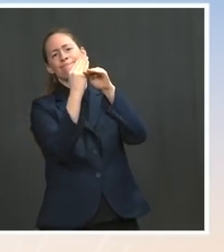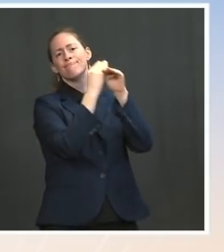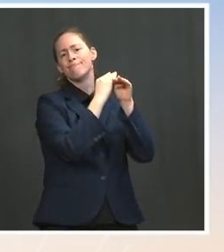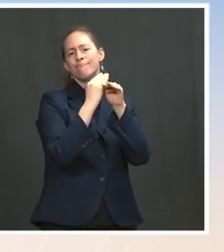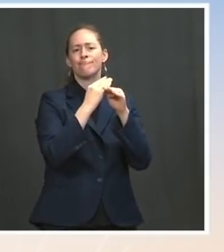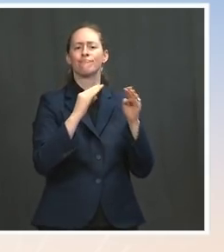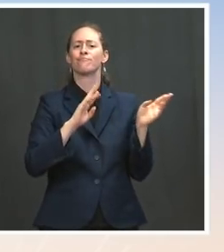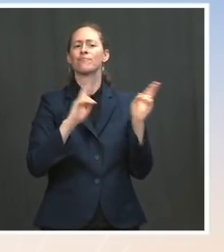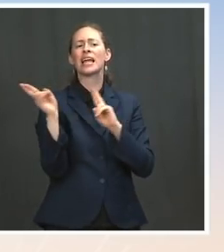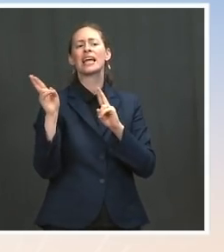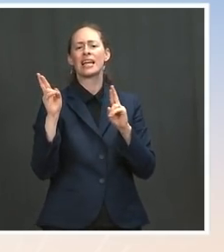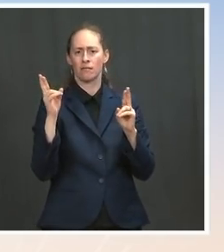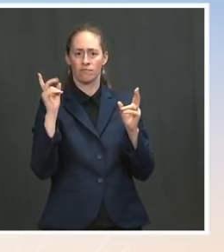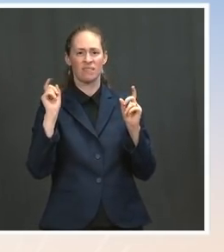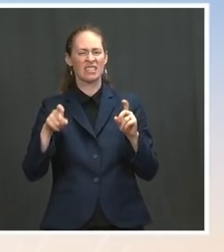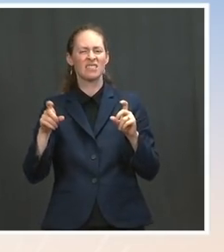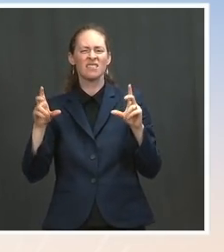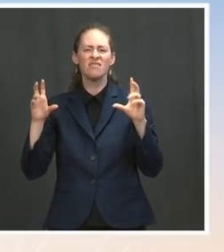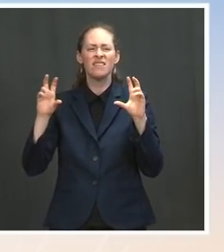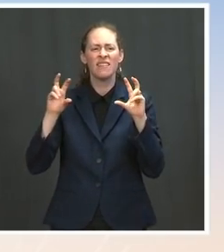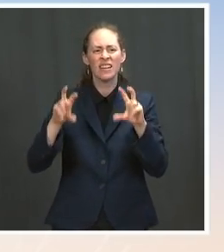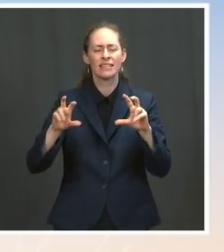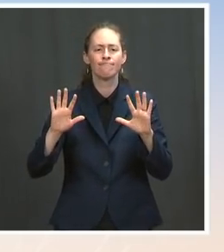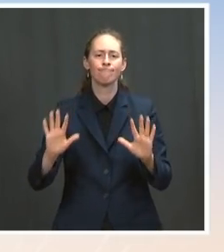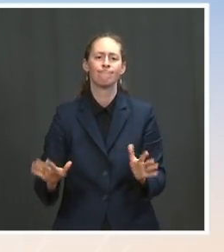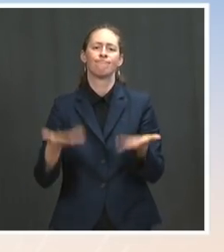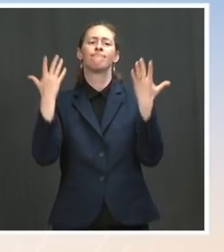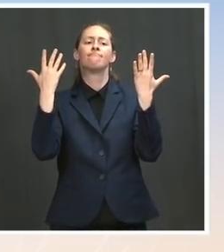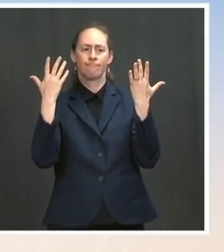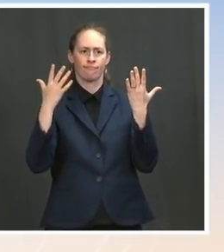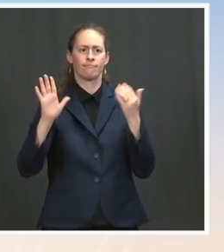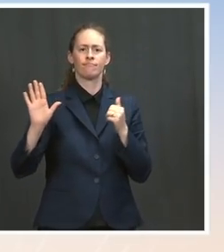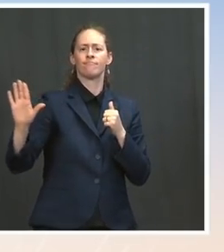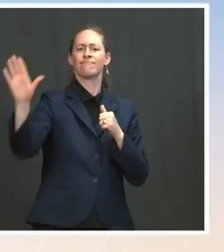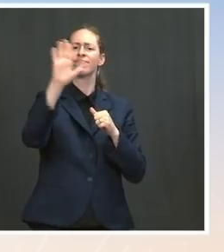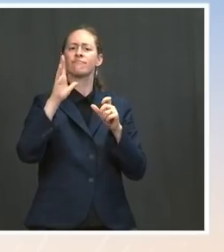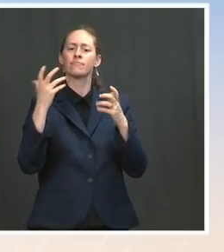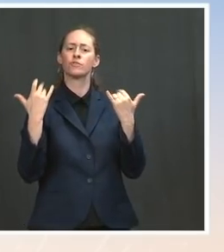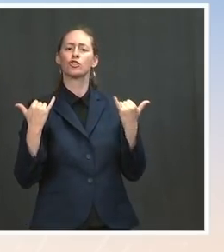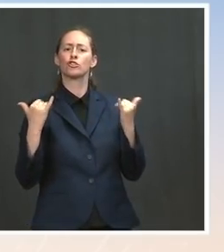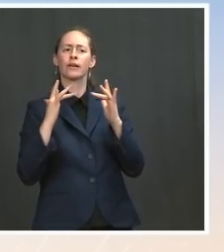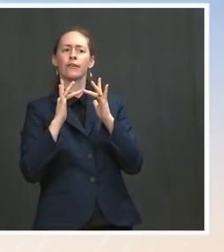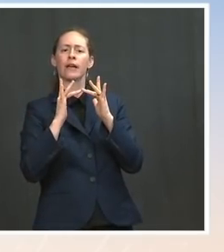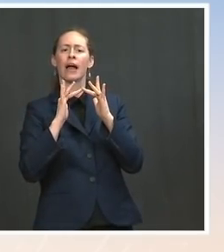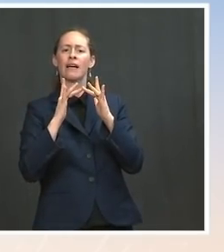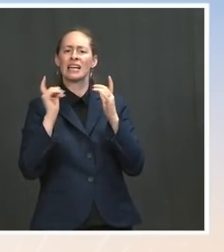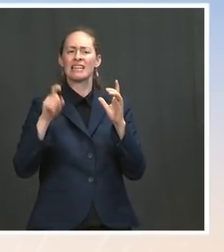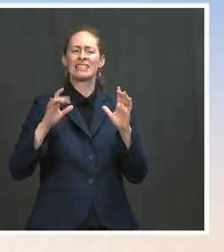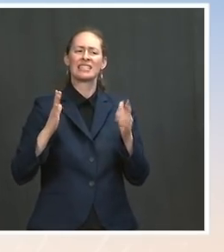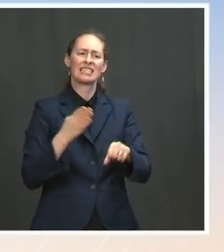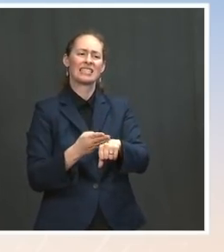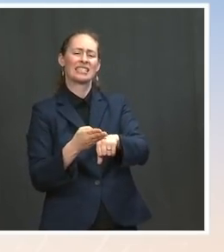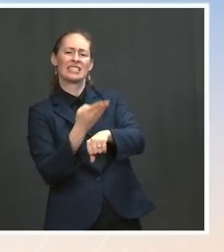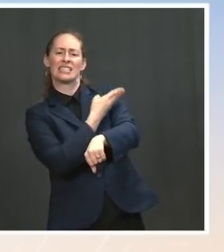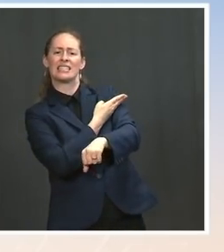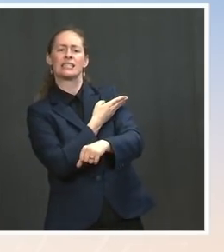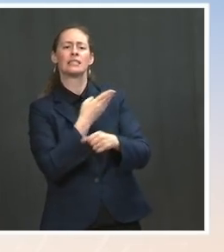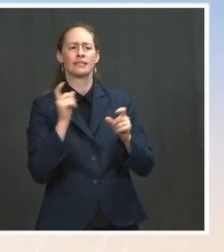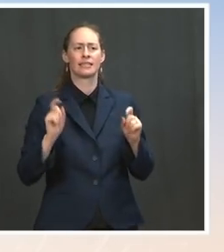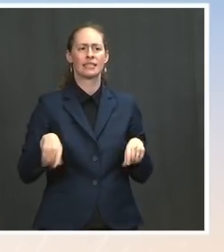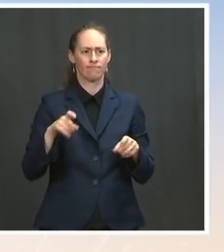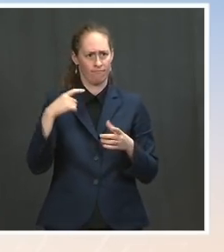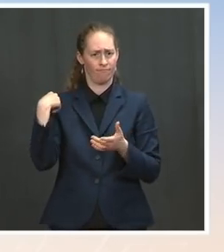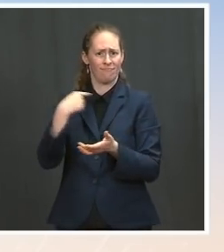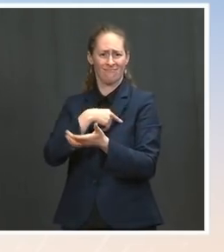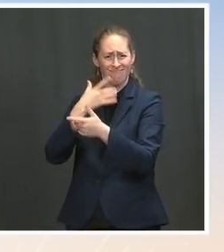and putting in place protections in their own systems. We have given guidance for some time from the federal government, and it is up to a